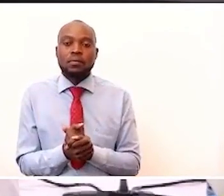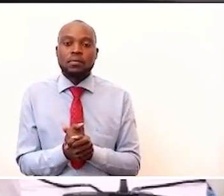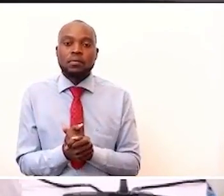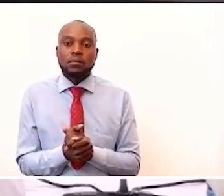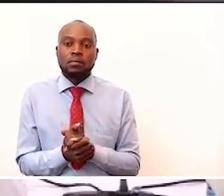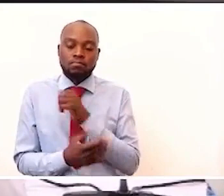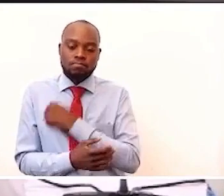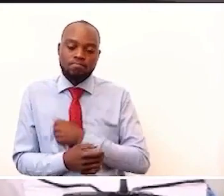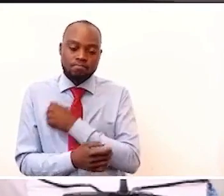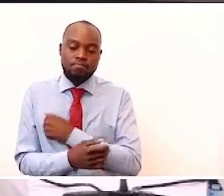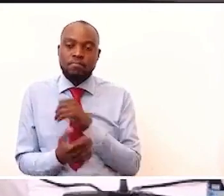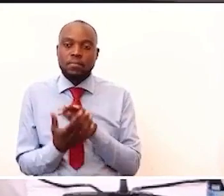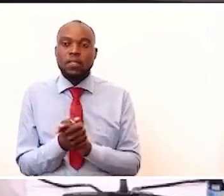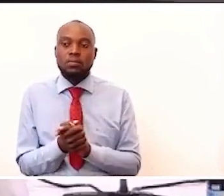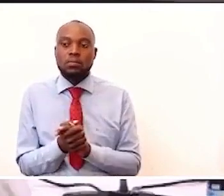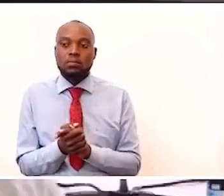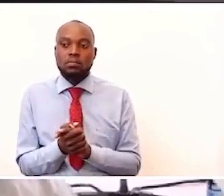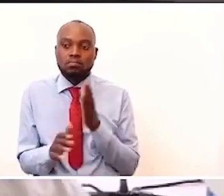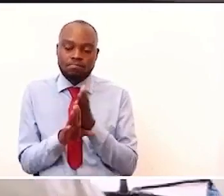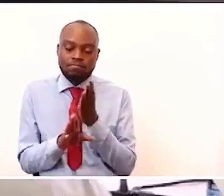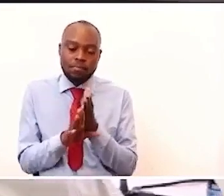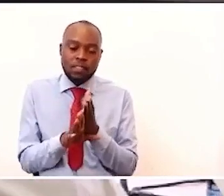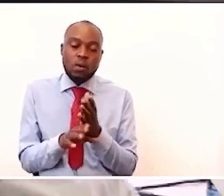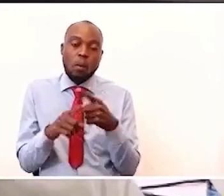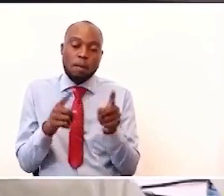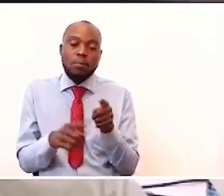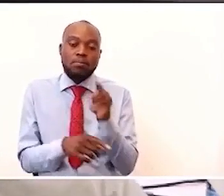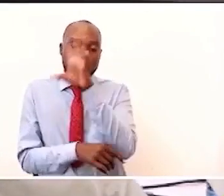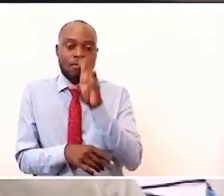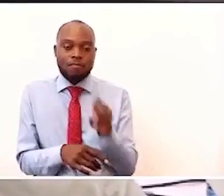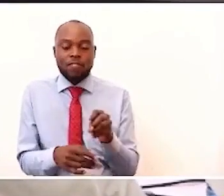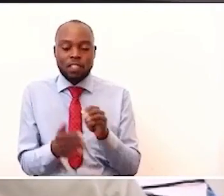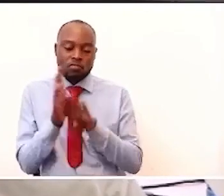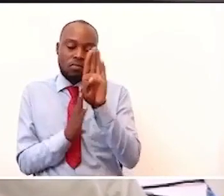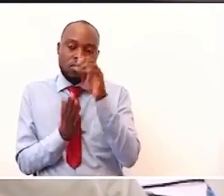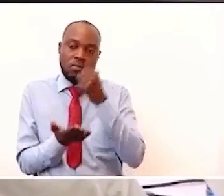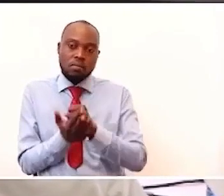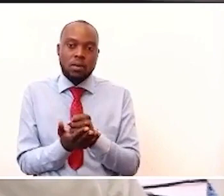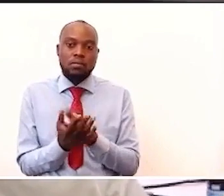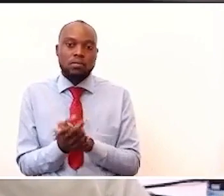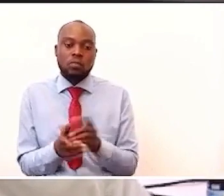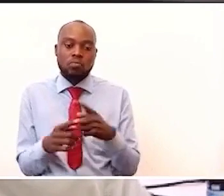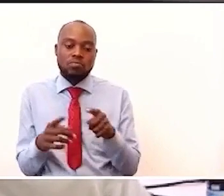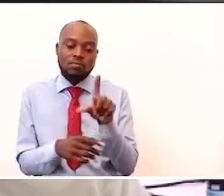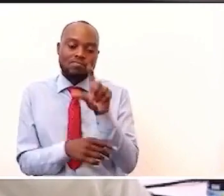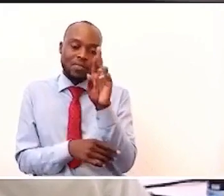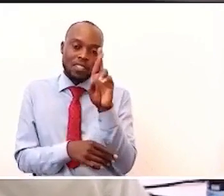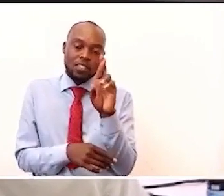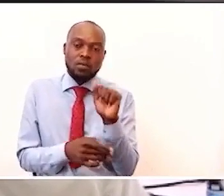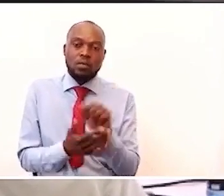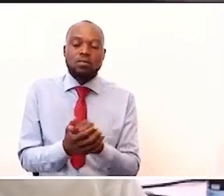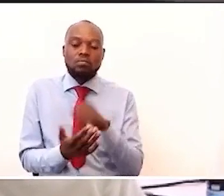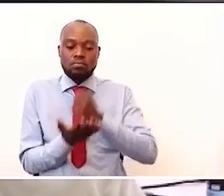place rather than in this other space. And there was the African Development Bank. Indeed, there are the regional banks, including